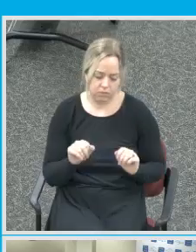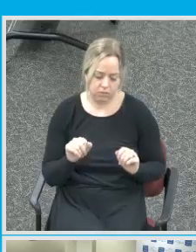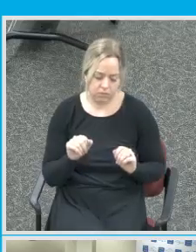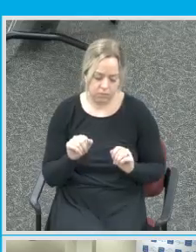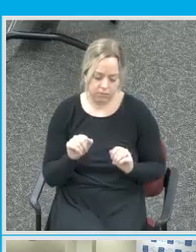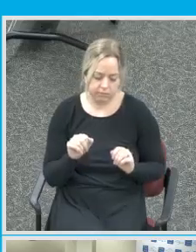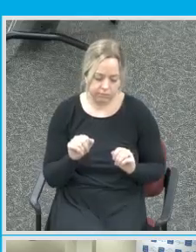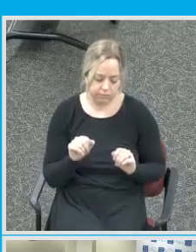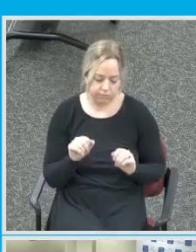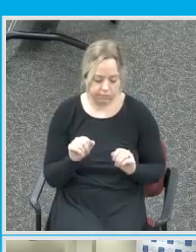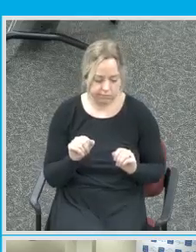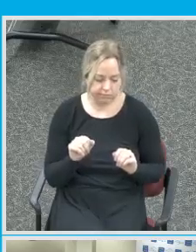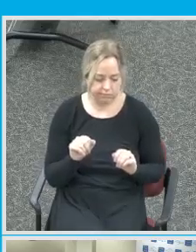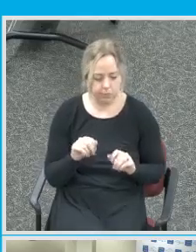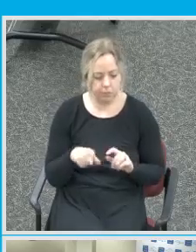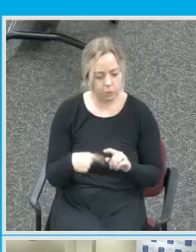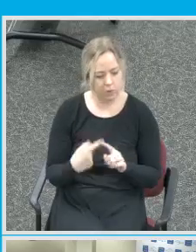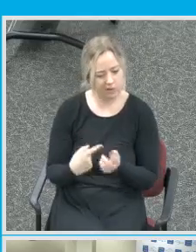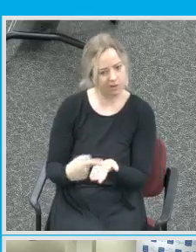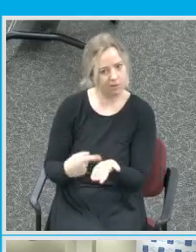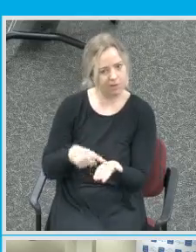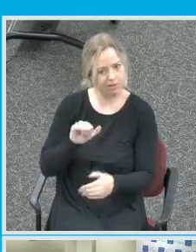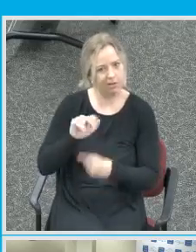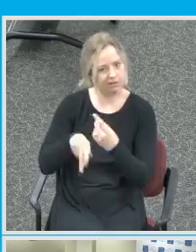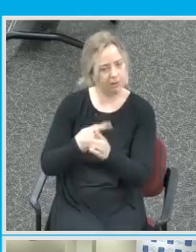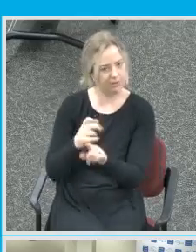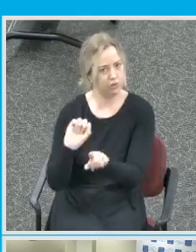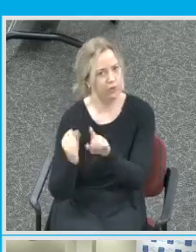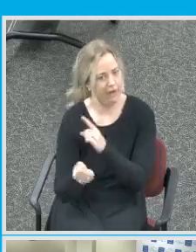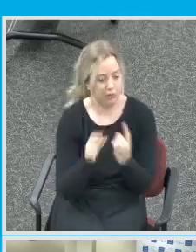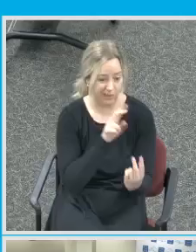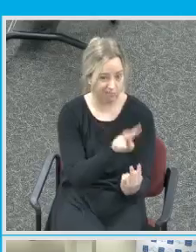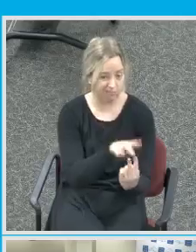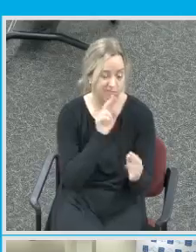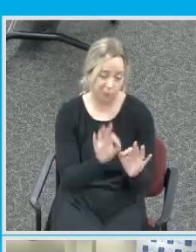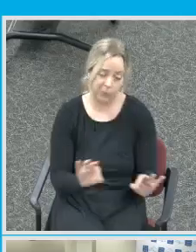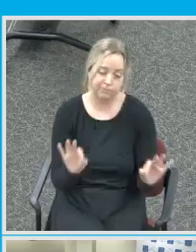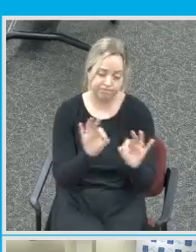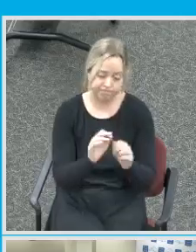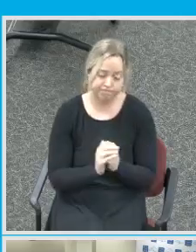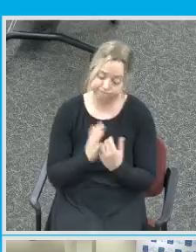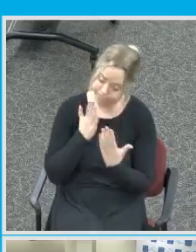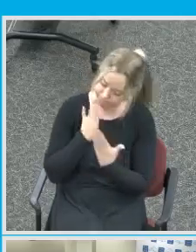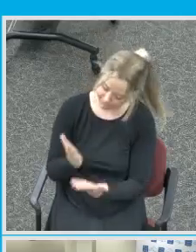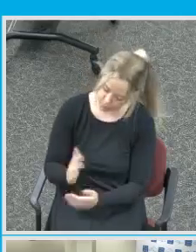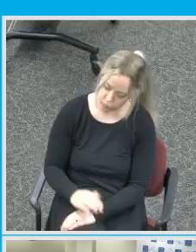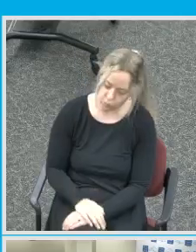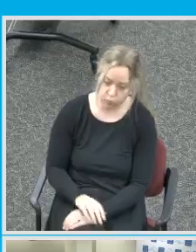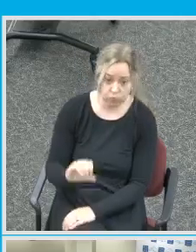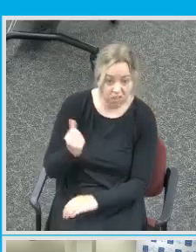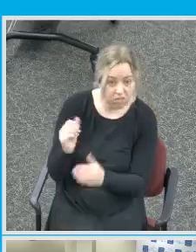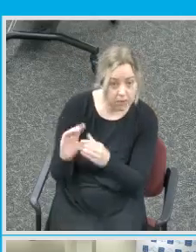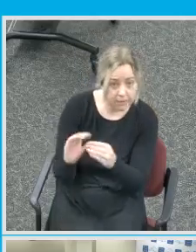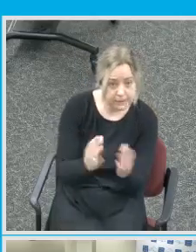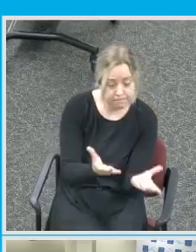about an incident like that. Thank you. Other comments?